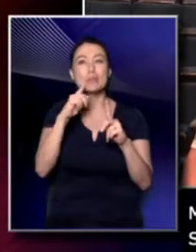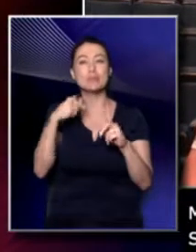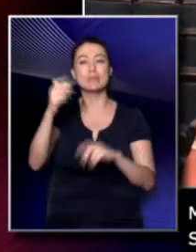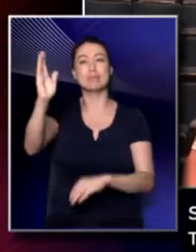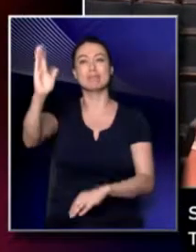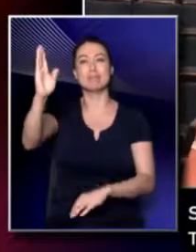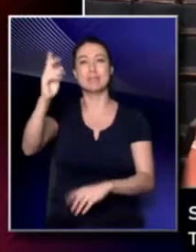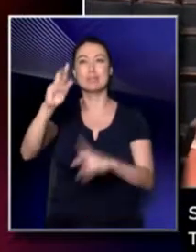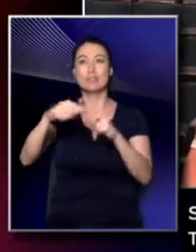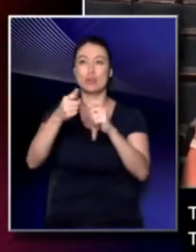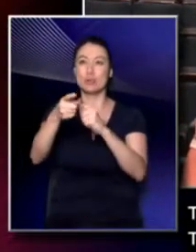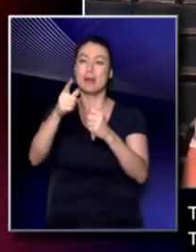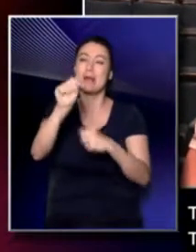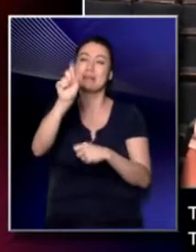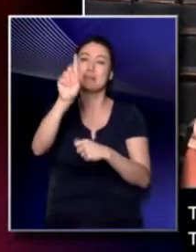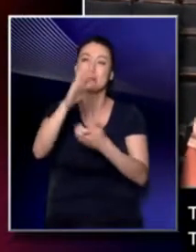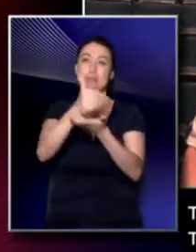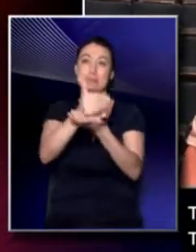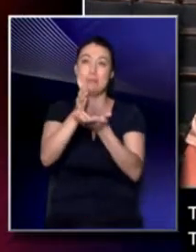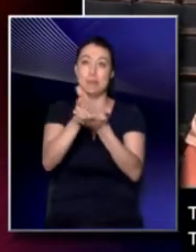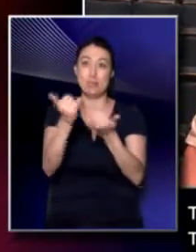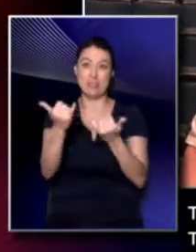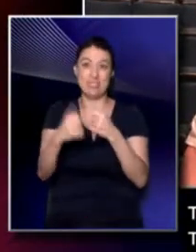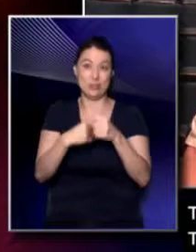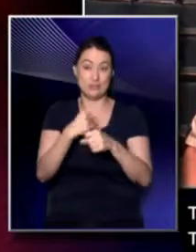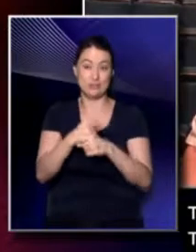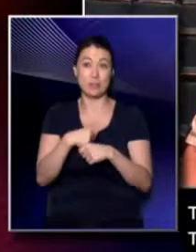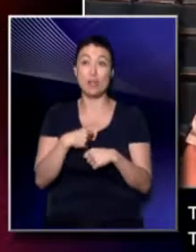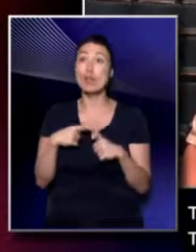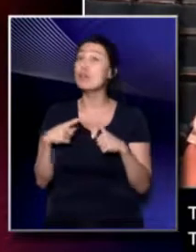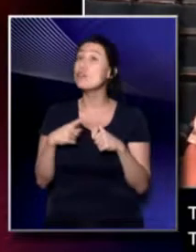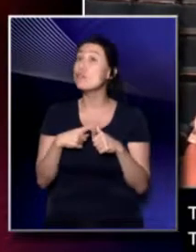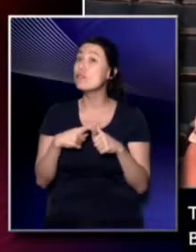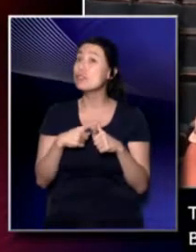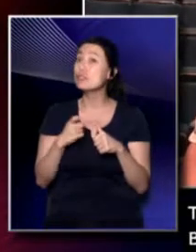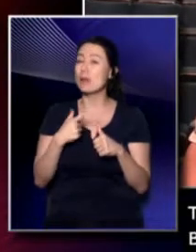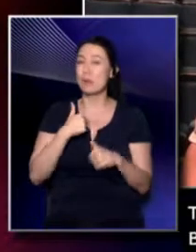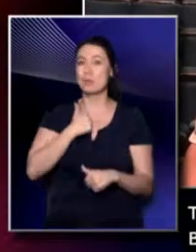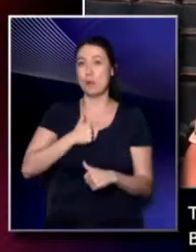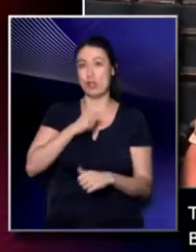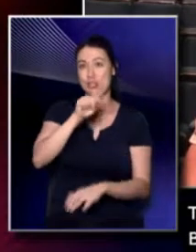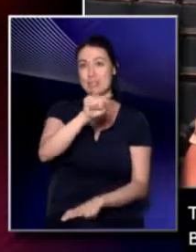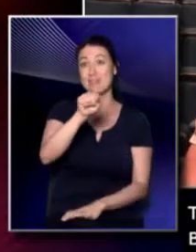about the ASDB budget this year. First, I want to apologize to each of you.